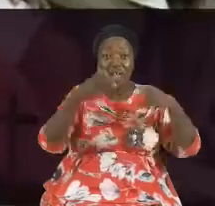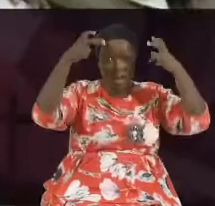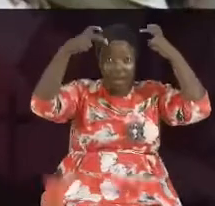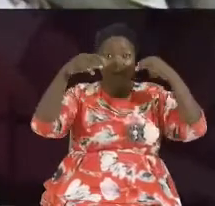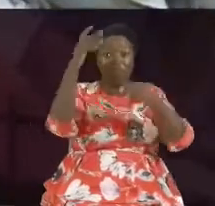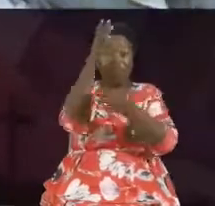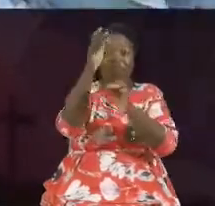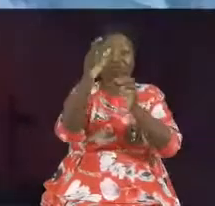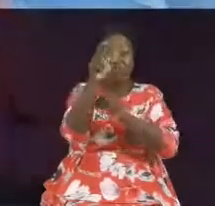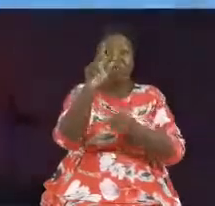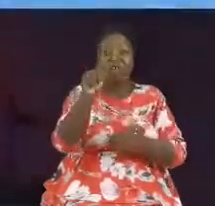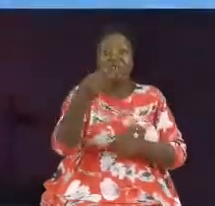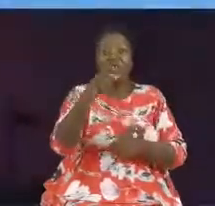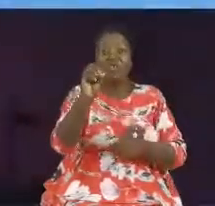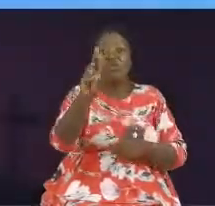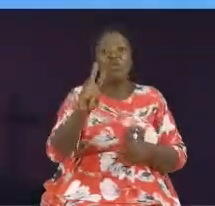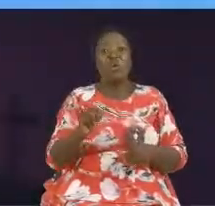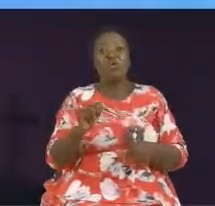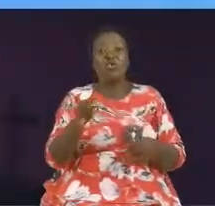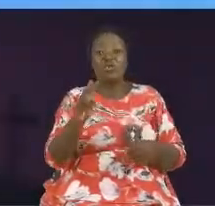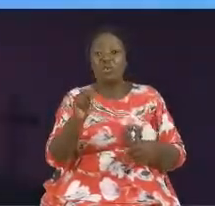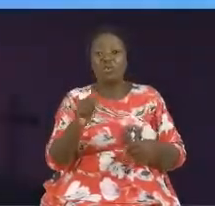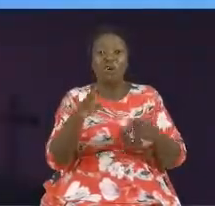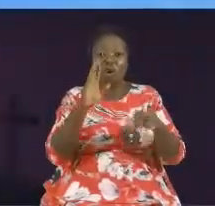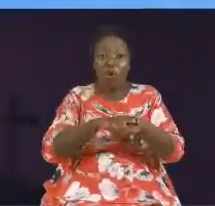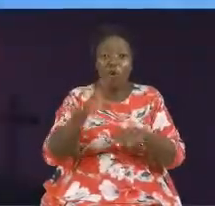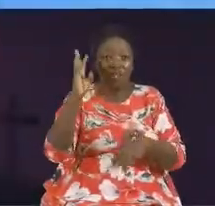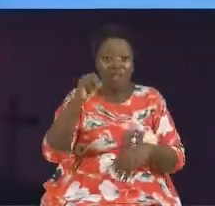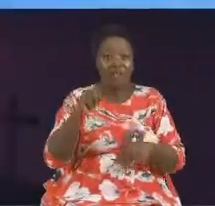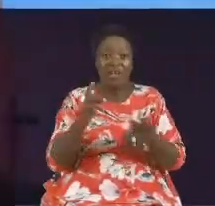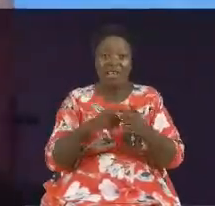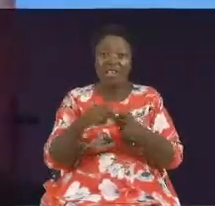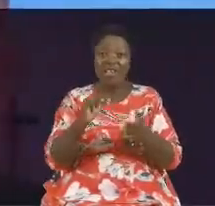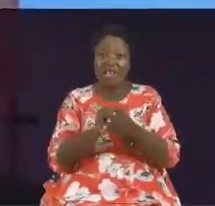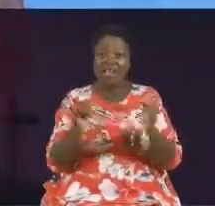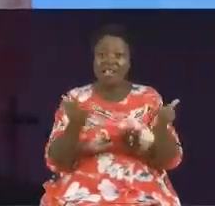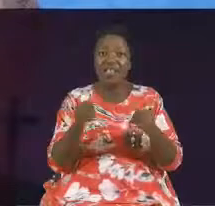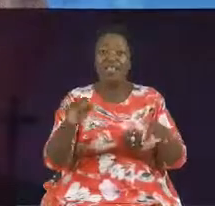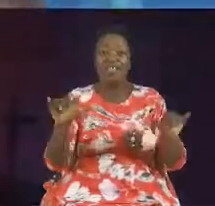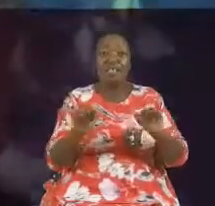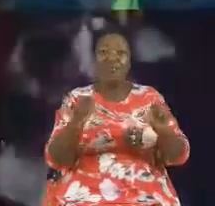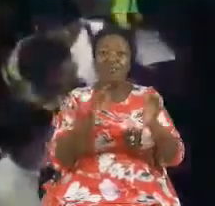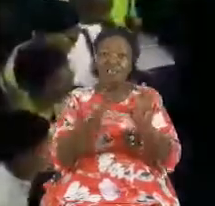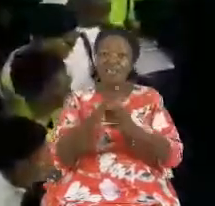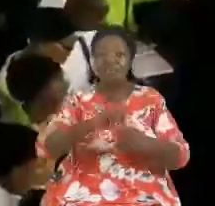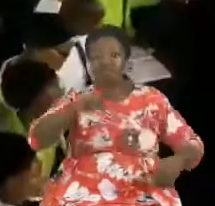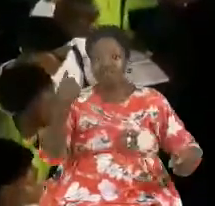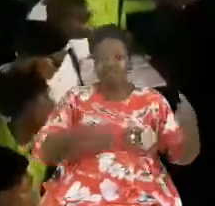that same Jesus, they put a crown of thorns on his head. That same Jesus, they beat